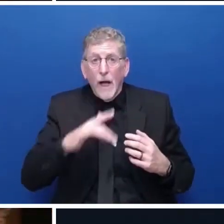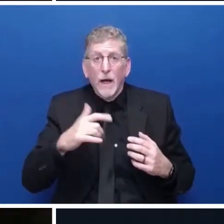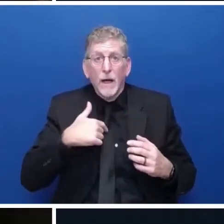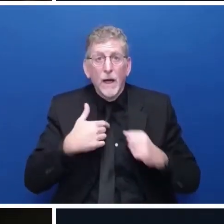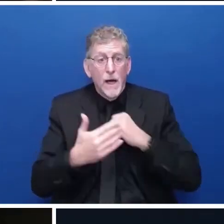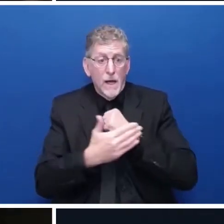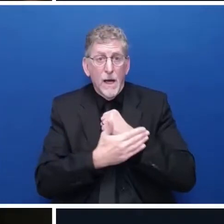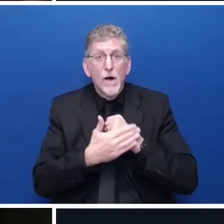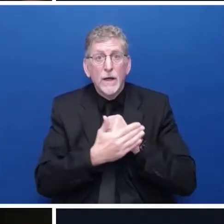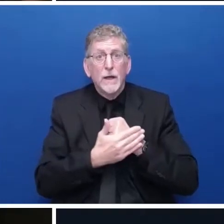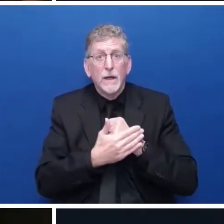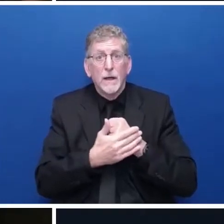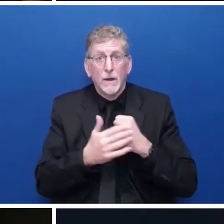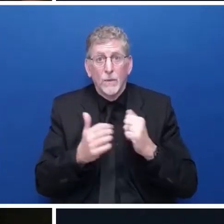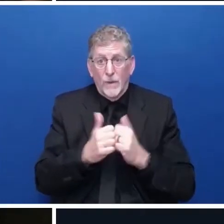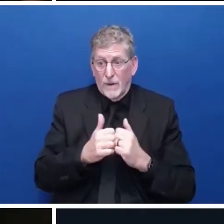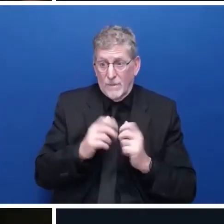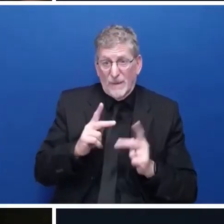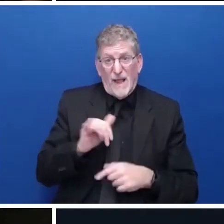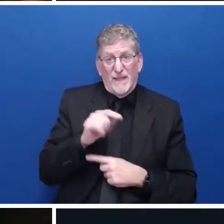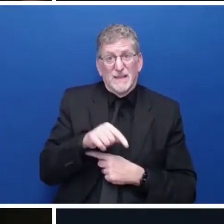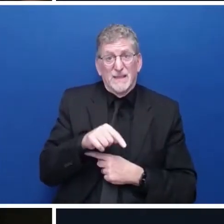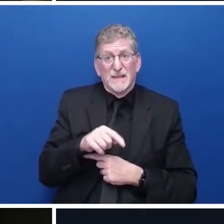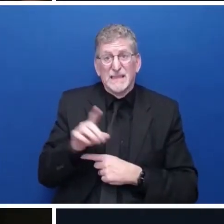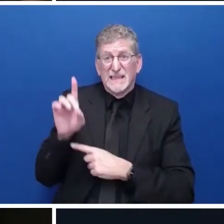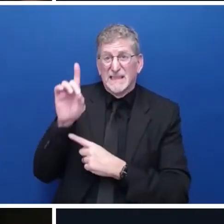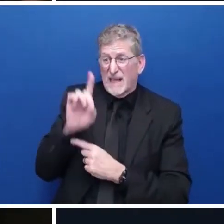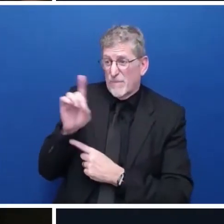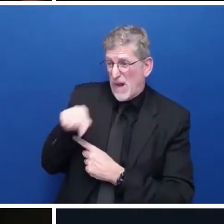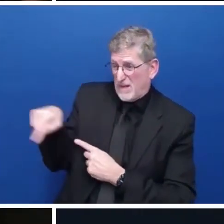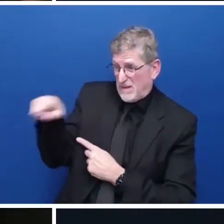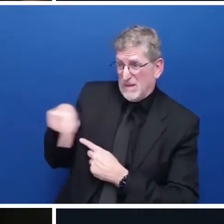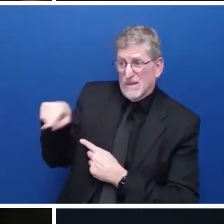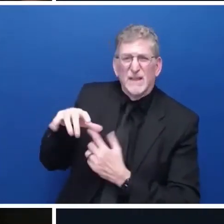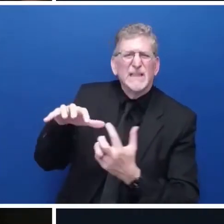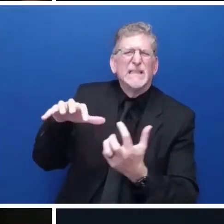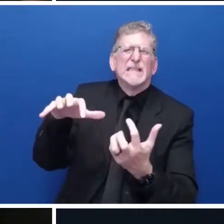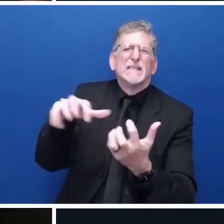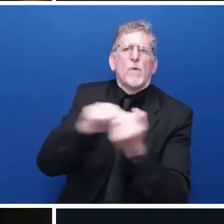are destroying our country, but we've stopped it just in the nick of time, didn't we?